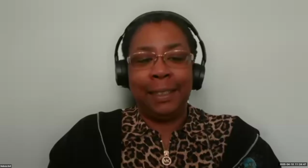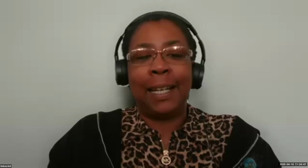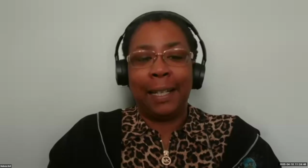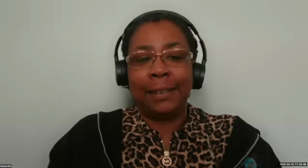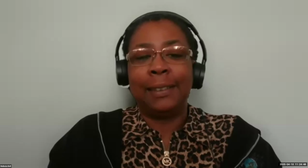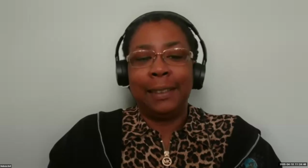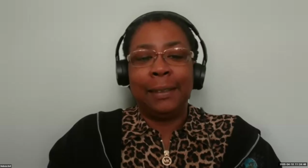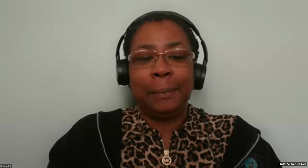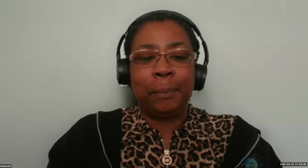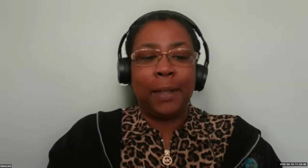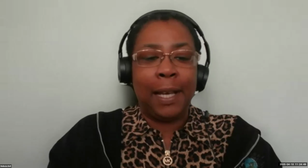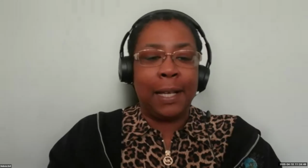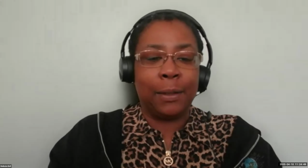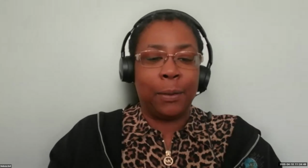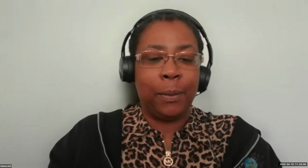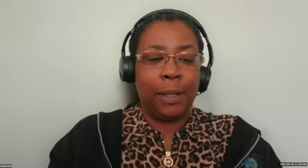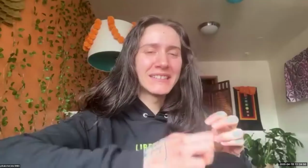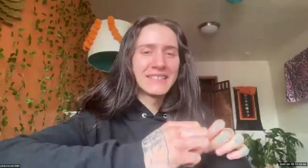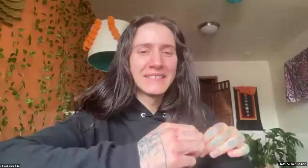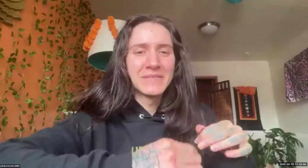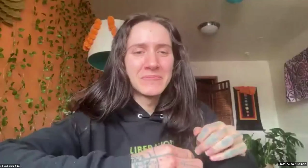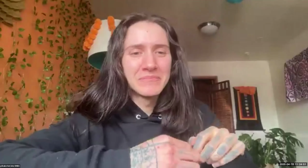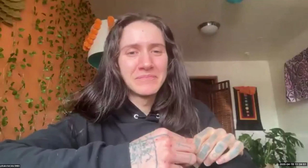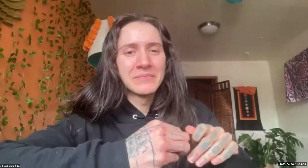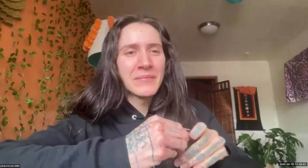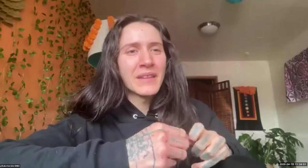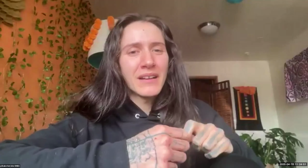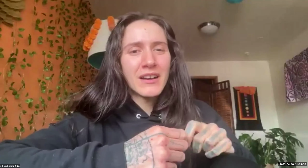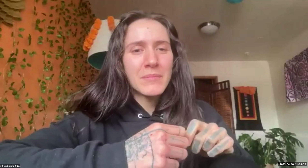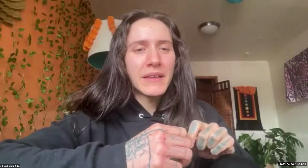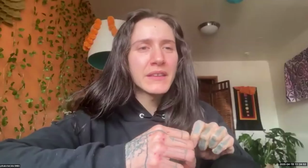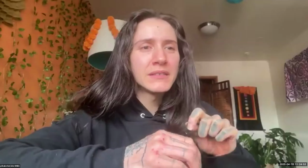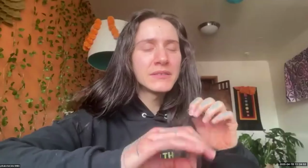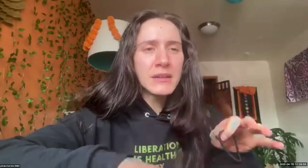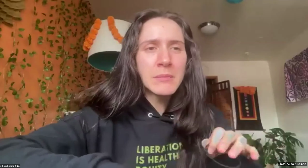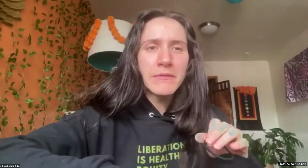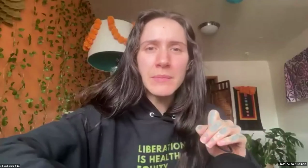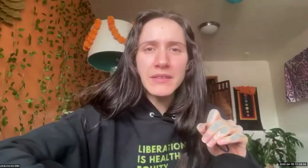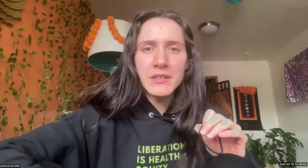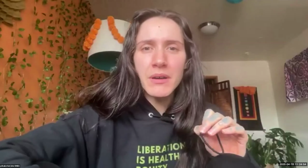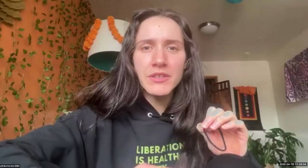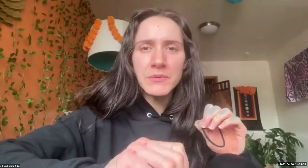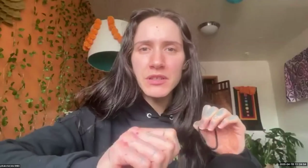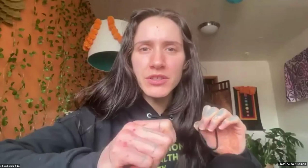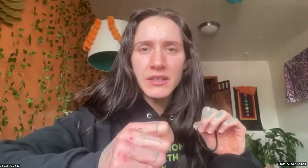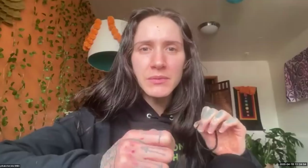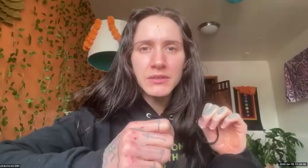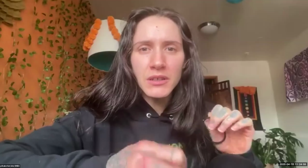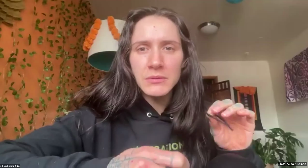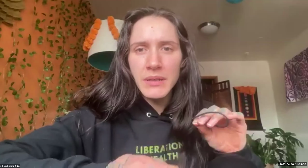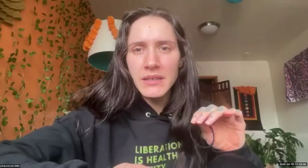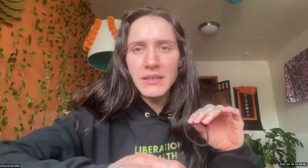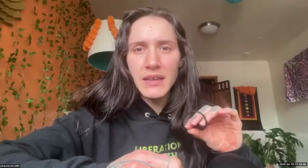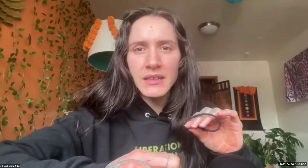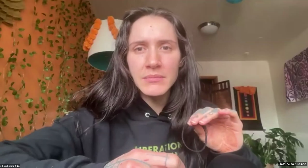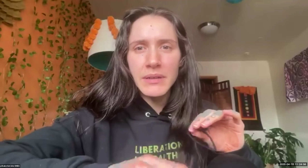Yeah. okay. Thank you for sharing So that. yeah, thank you. And then Dharma, before I pass it to you, I just want to check in with